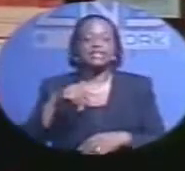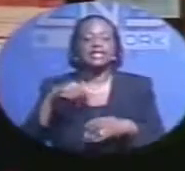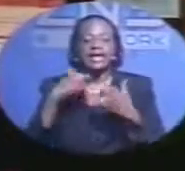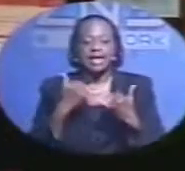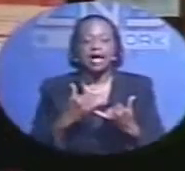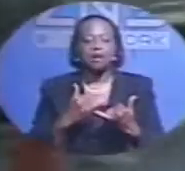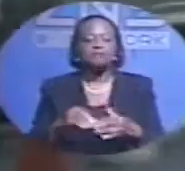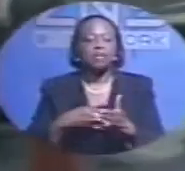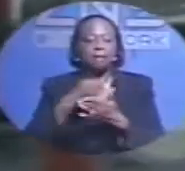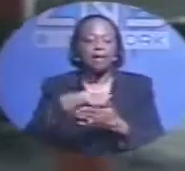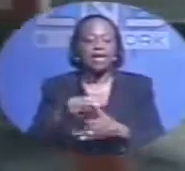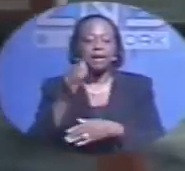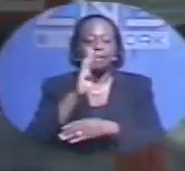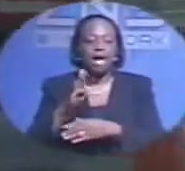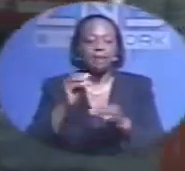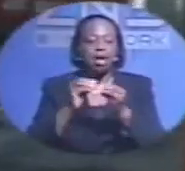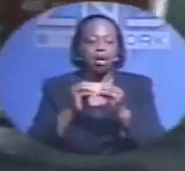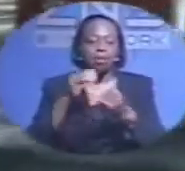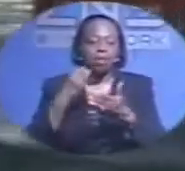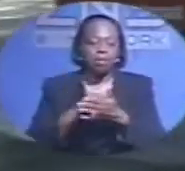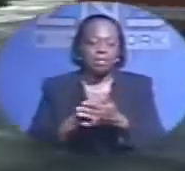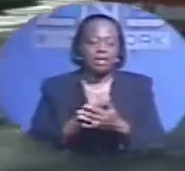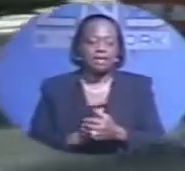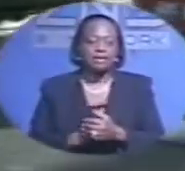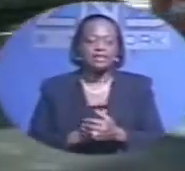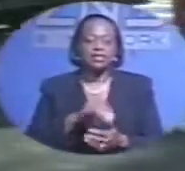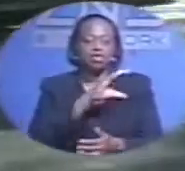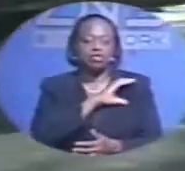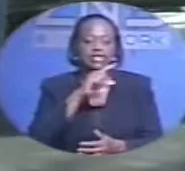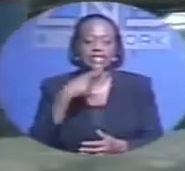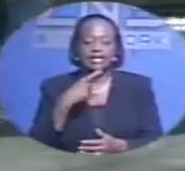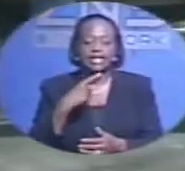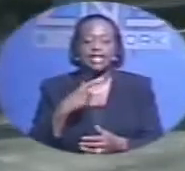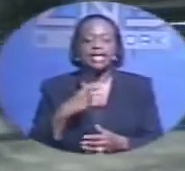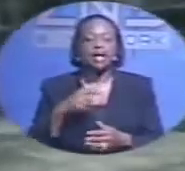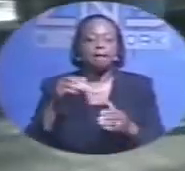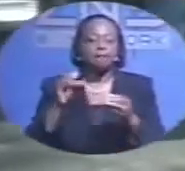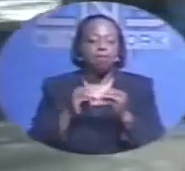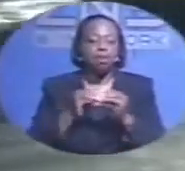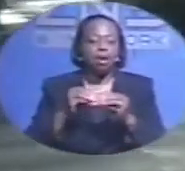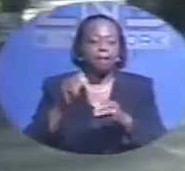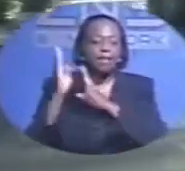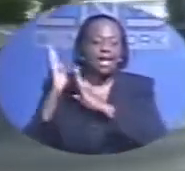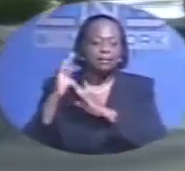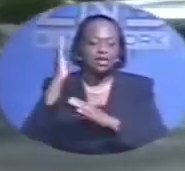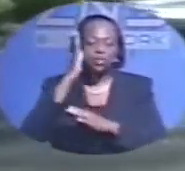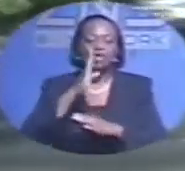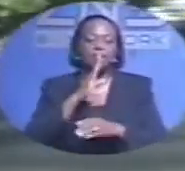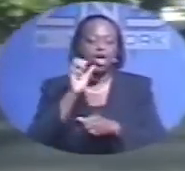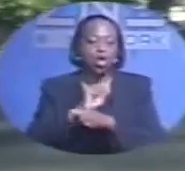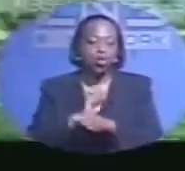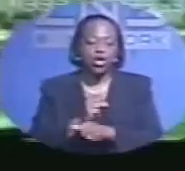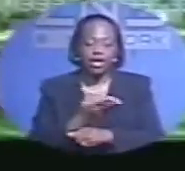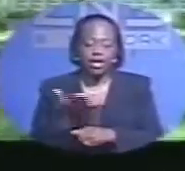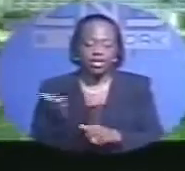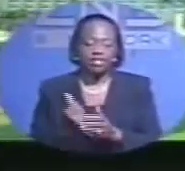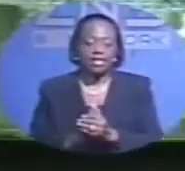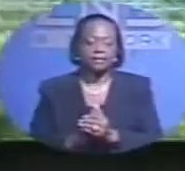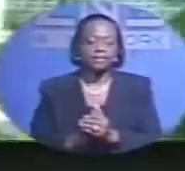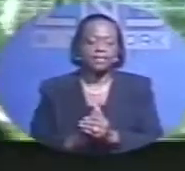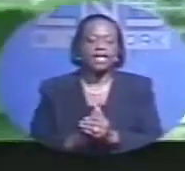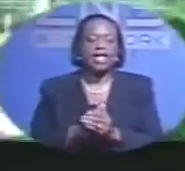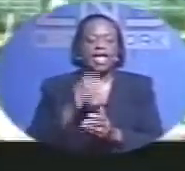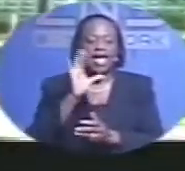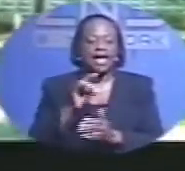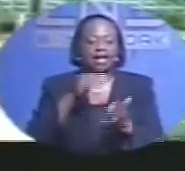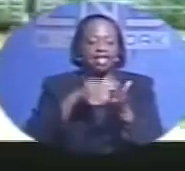Balmar more funds. Mr. Christie maintains his stance on ensuring more Bahamians are employed there. So far, Balmar is on course to create a total of